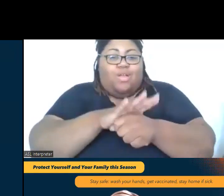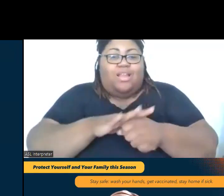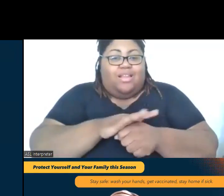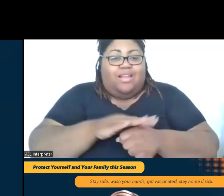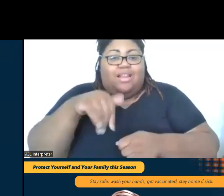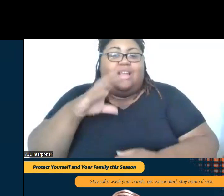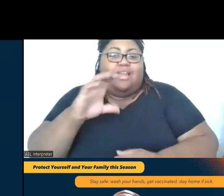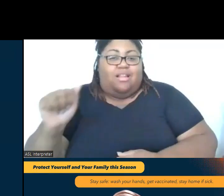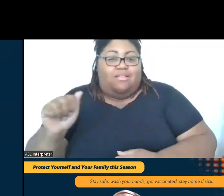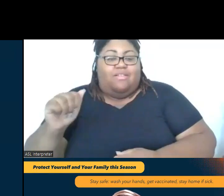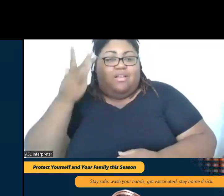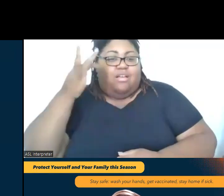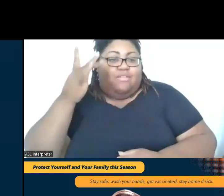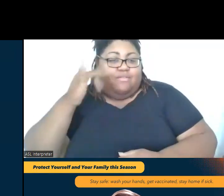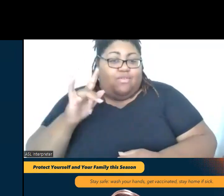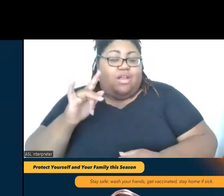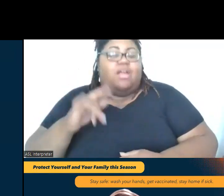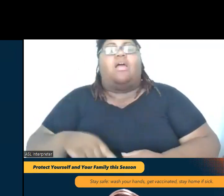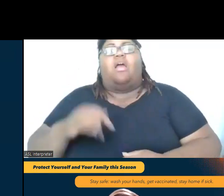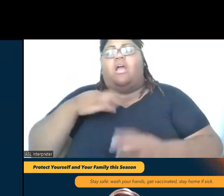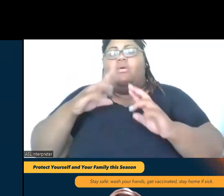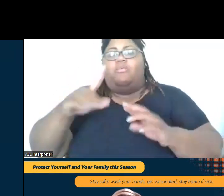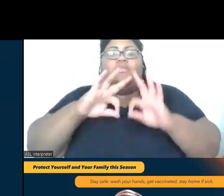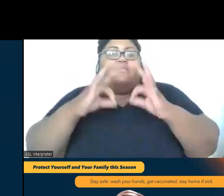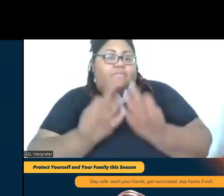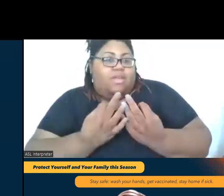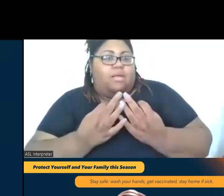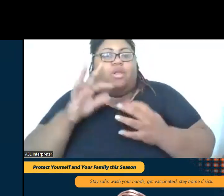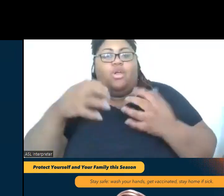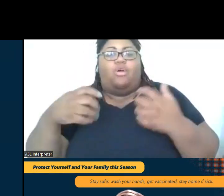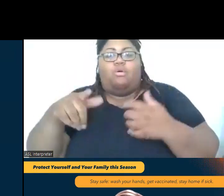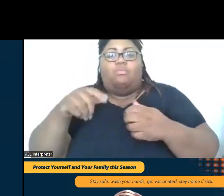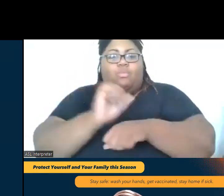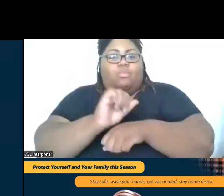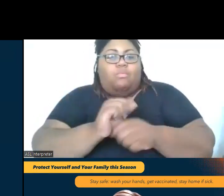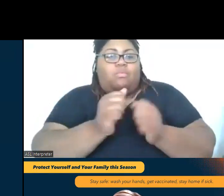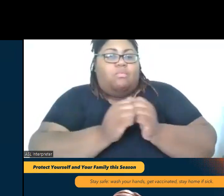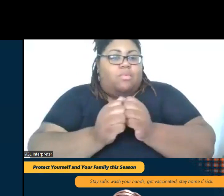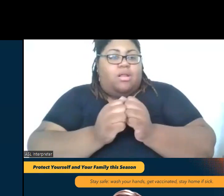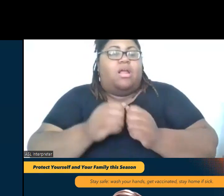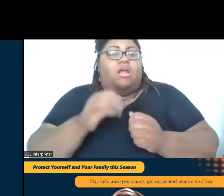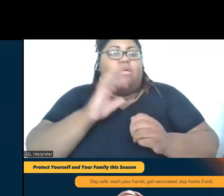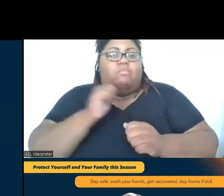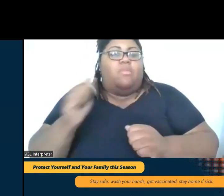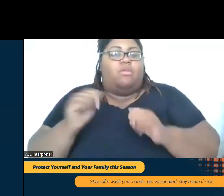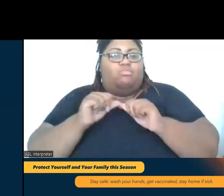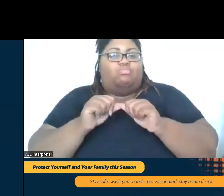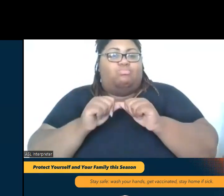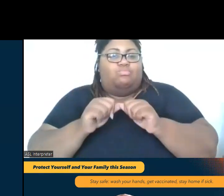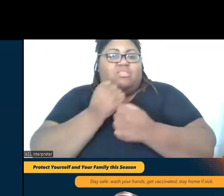your families and your colleagues all remain safe as we see another